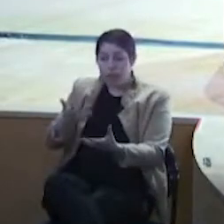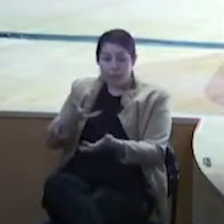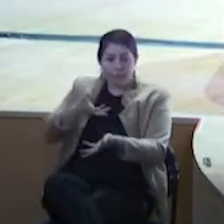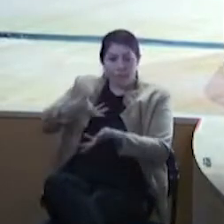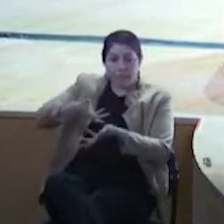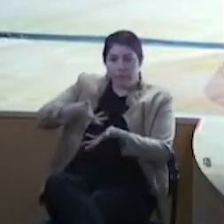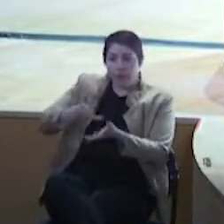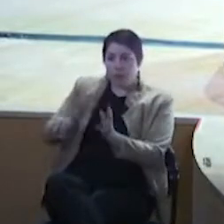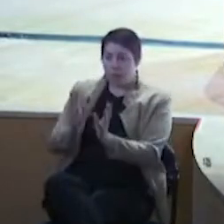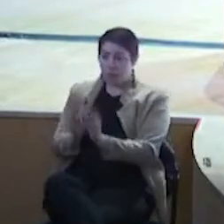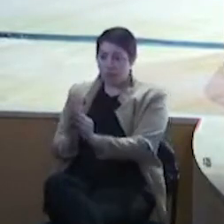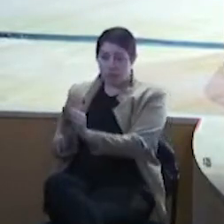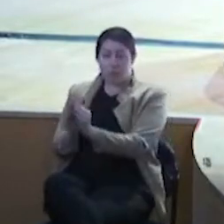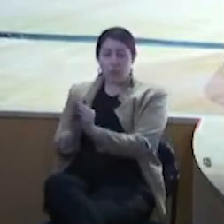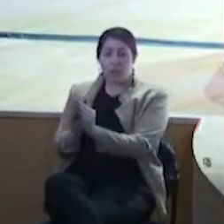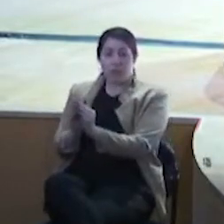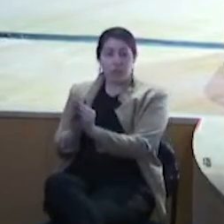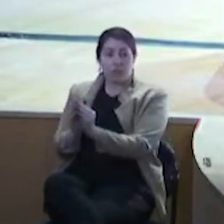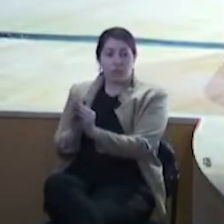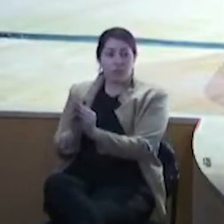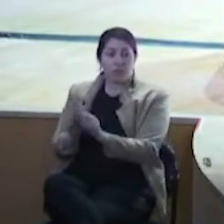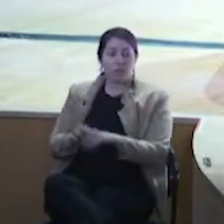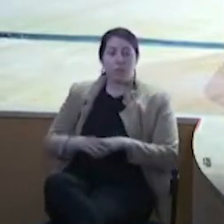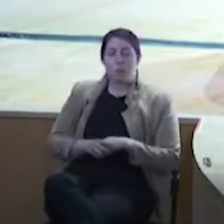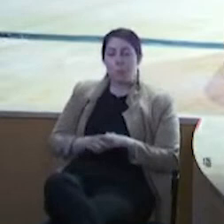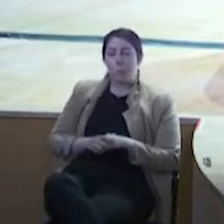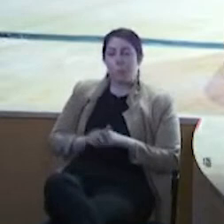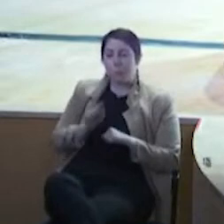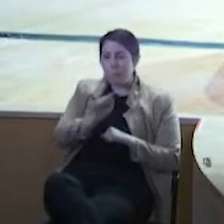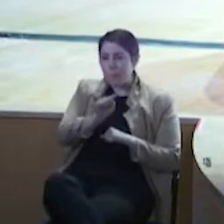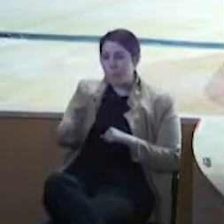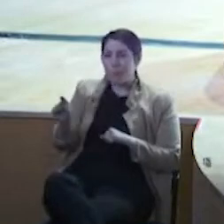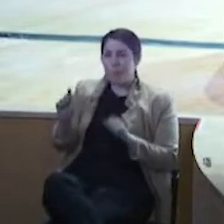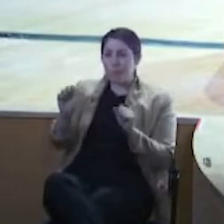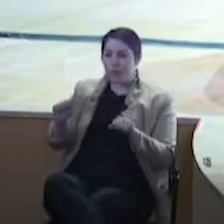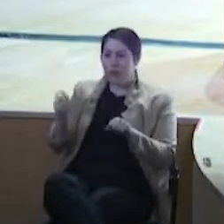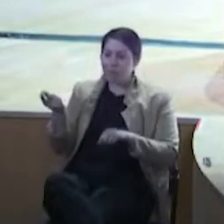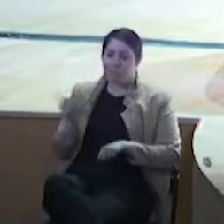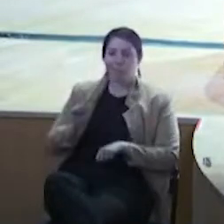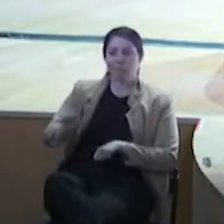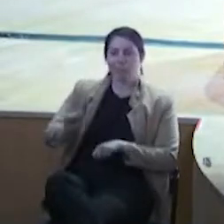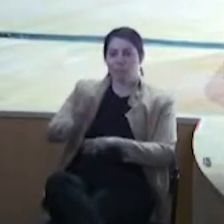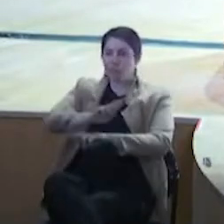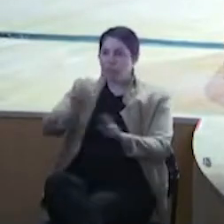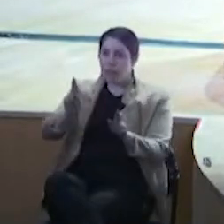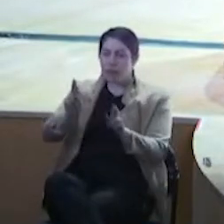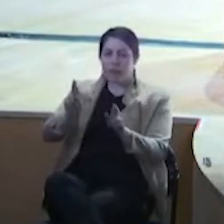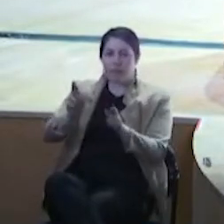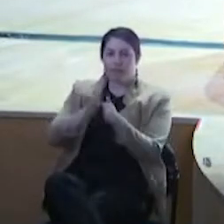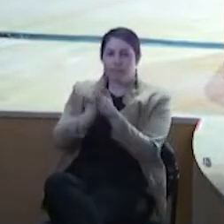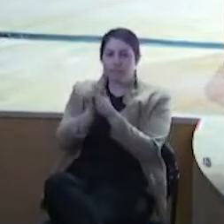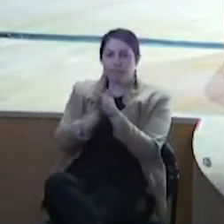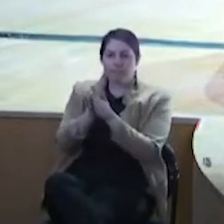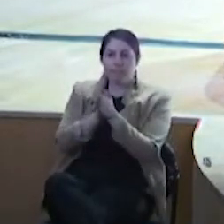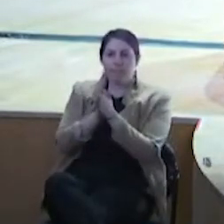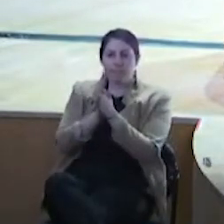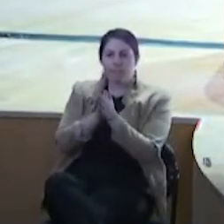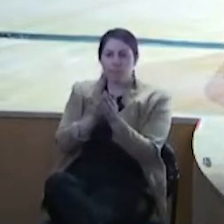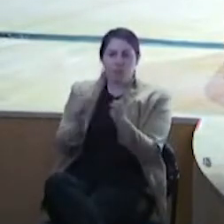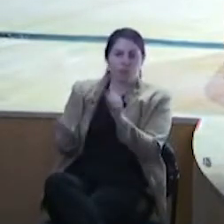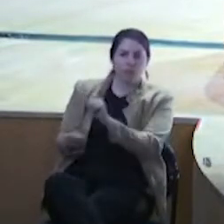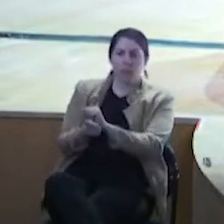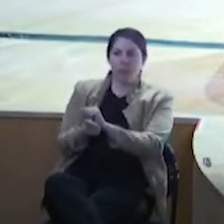a committee right now. But you can step up to the plate, and you can make a